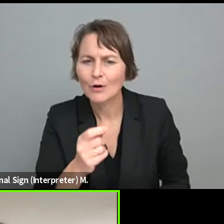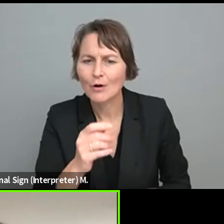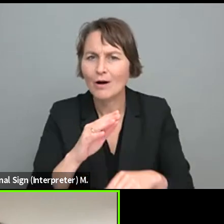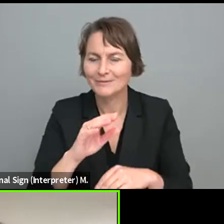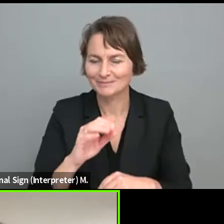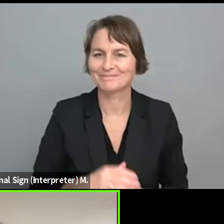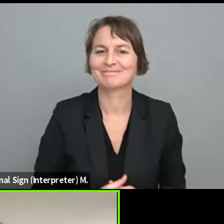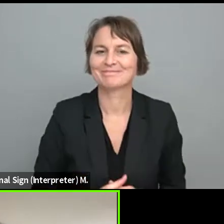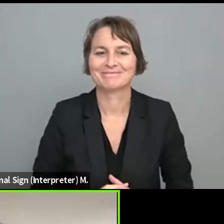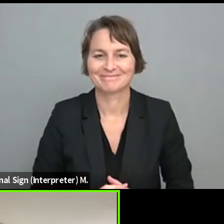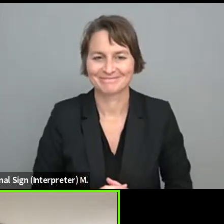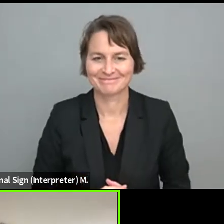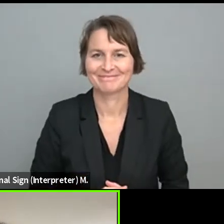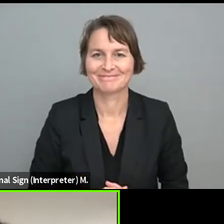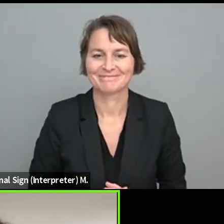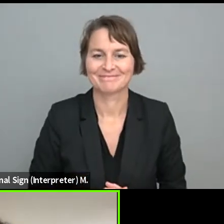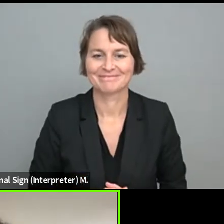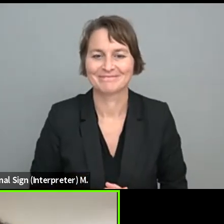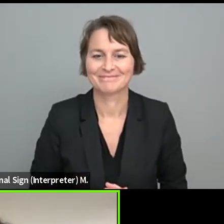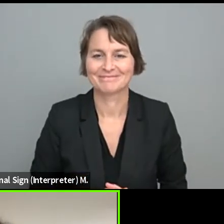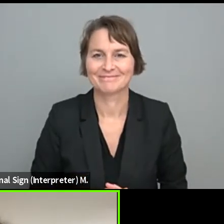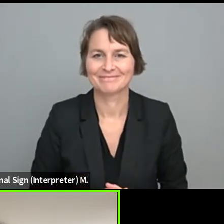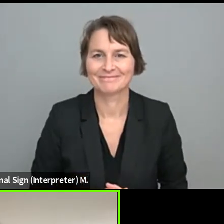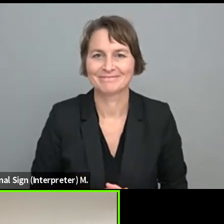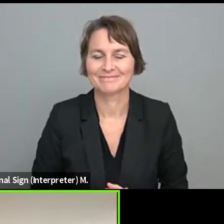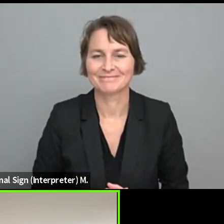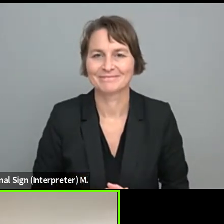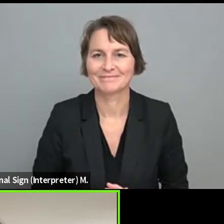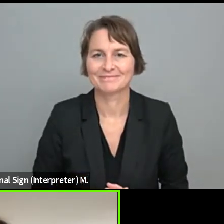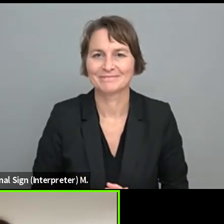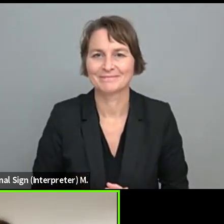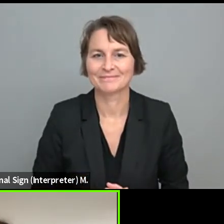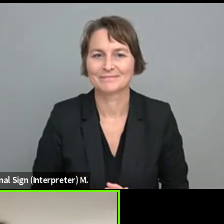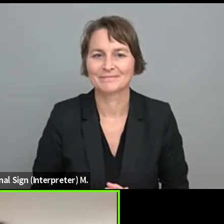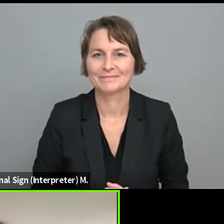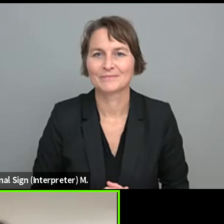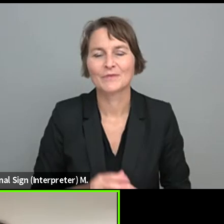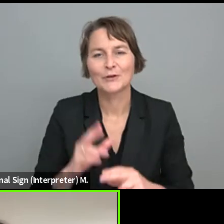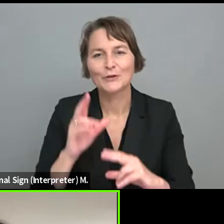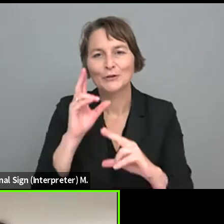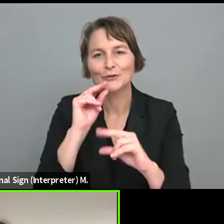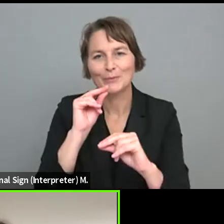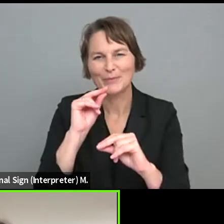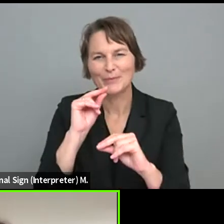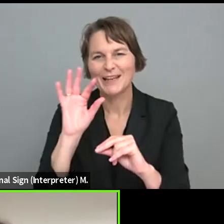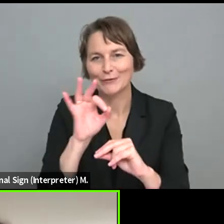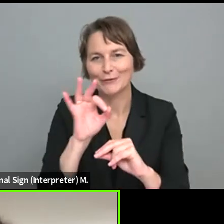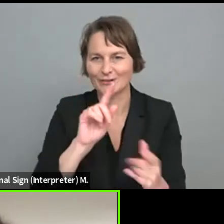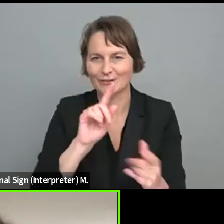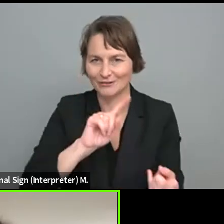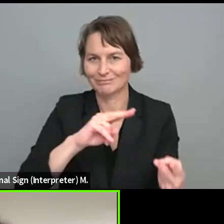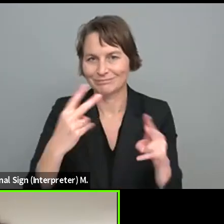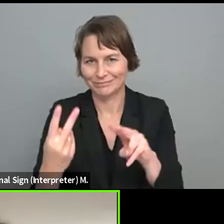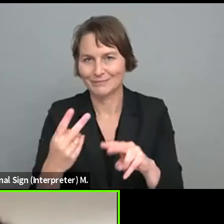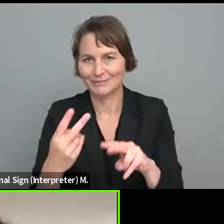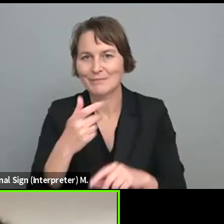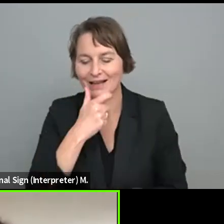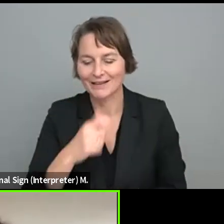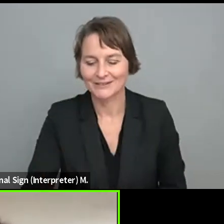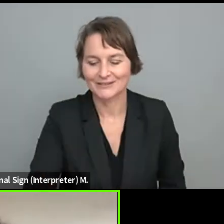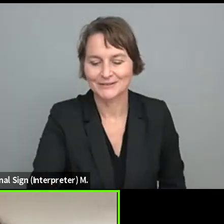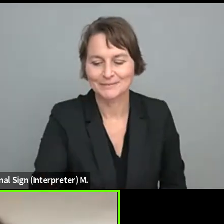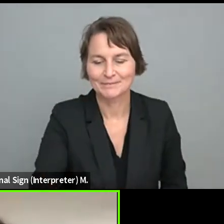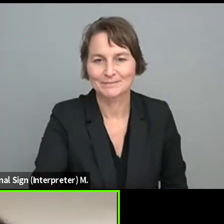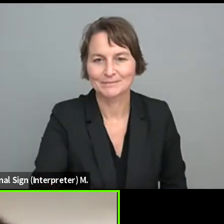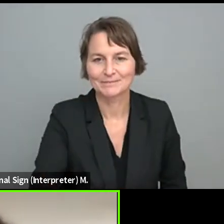Merci beaucoup. Merci, ravie de participer aux travaux de cette conférence, première du genre pour rendre effective